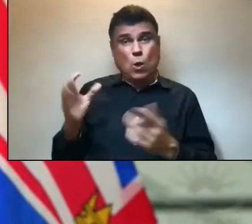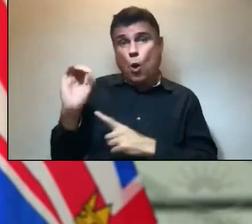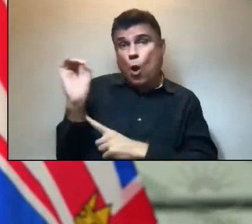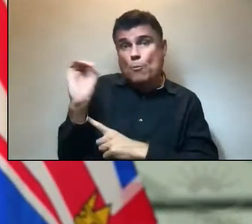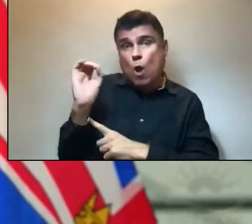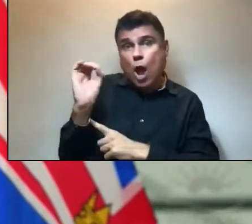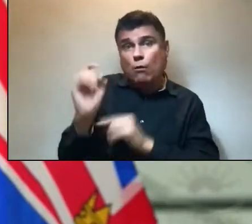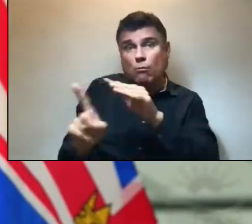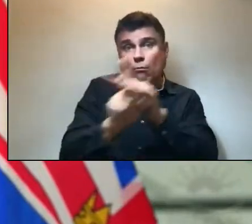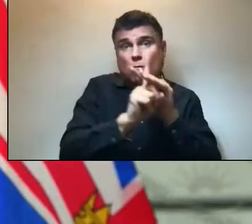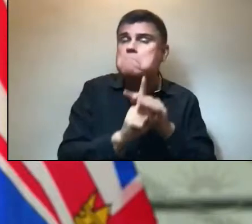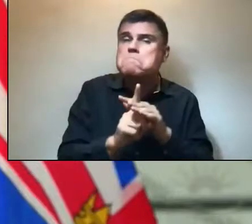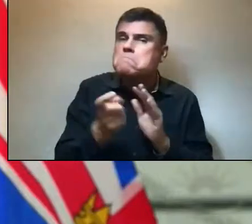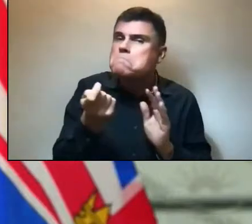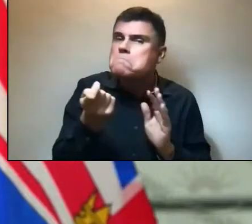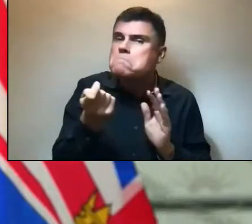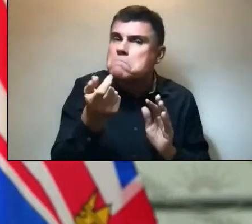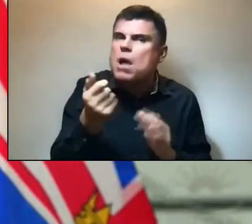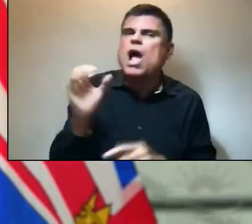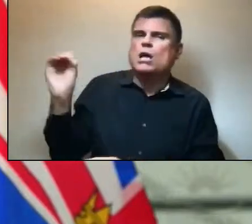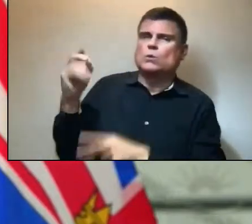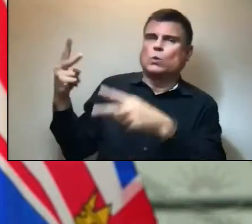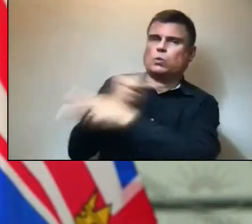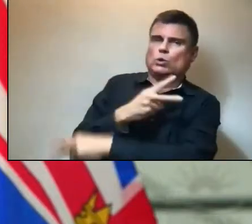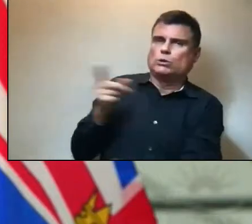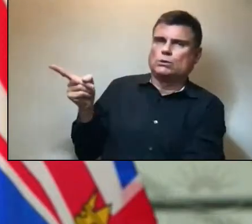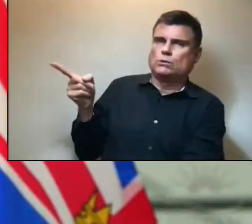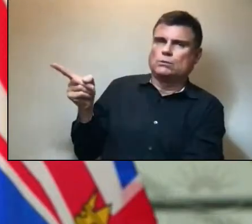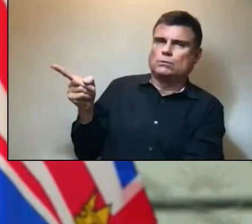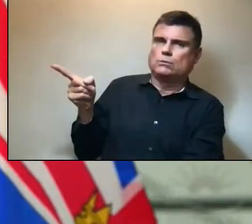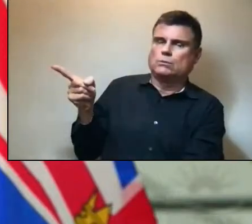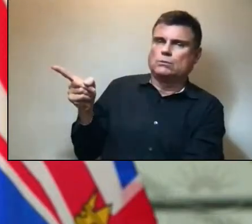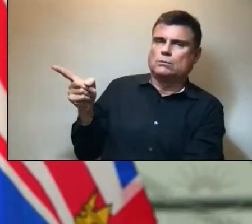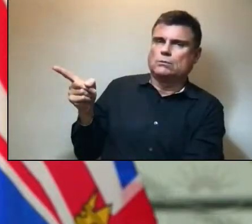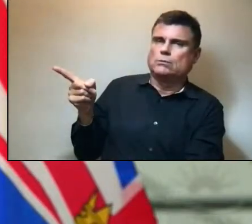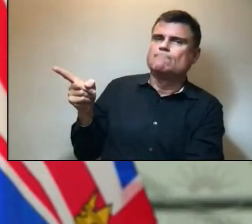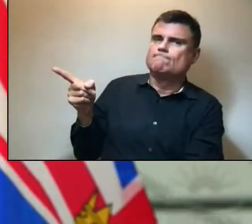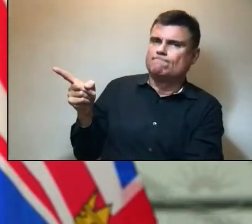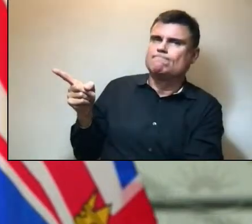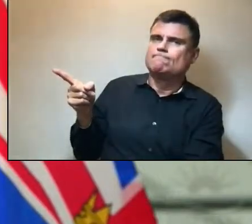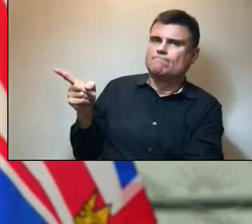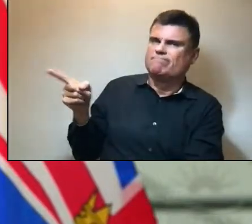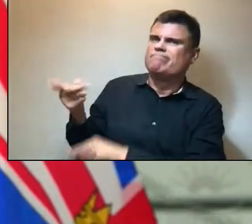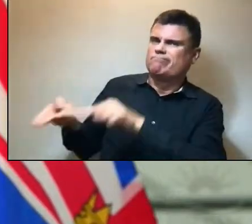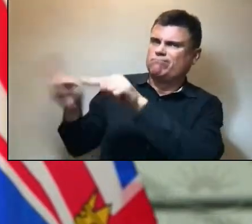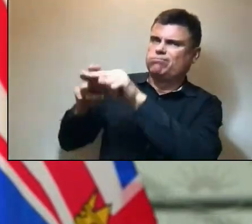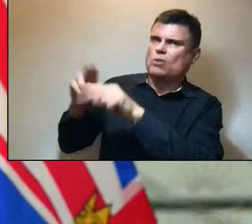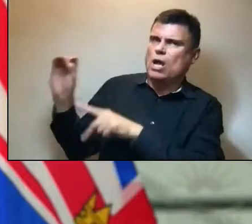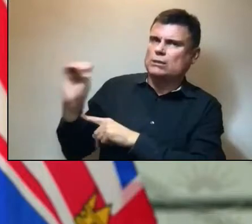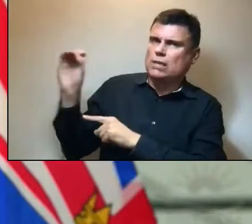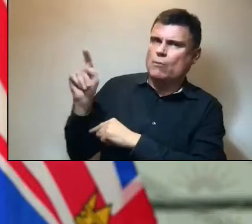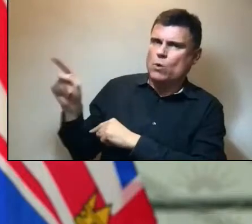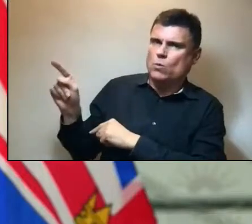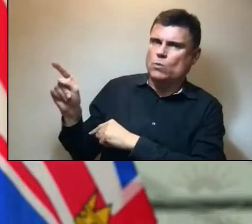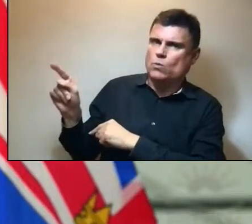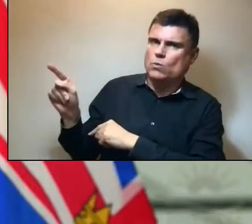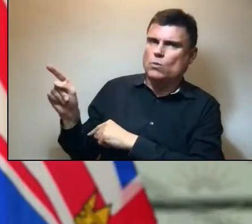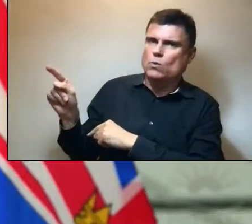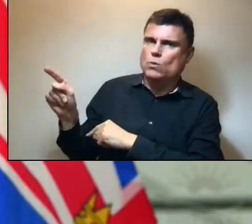more in Ontario that they're finding as they're doing that backward tracing and whole genome